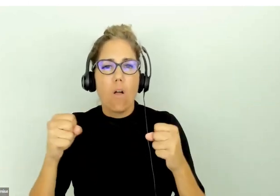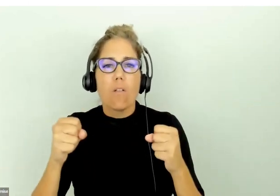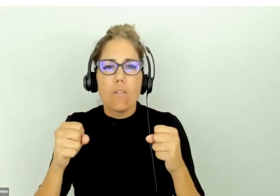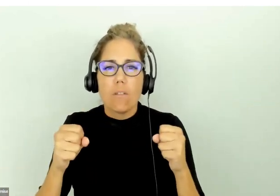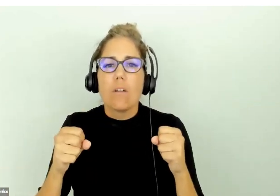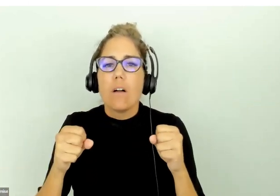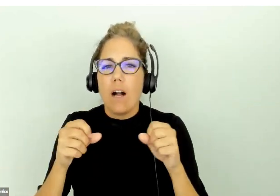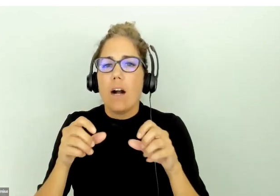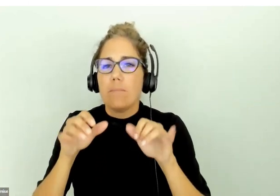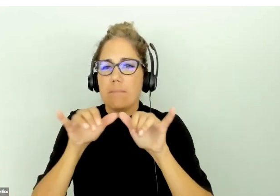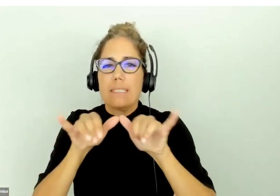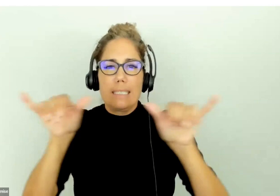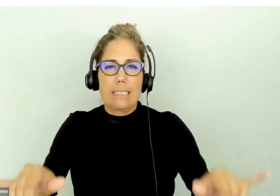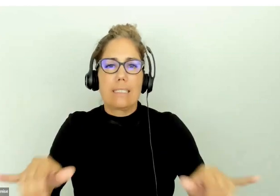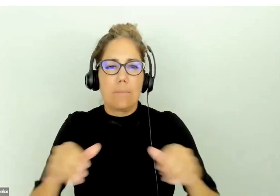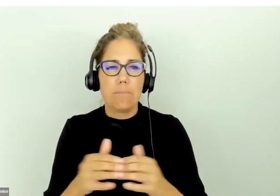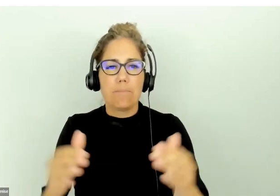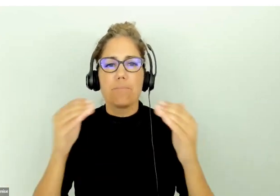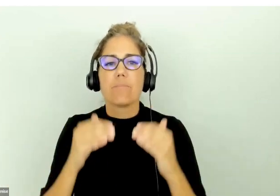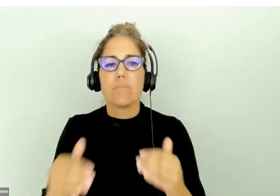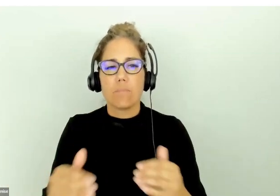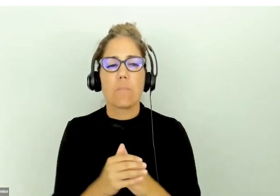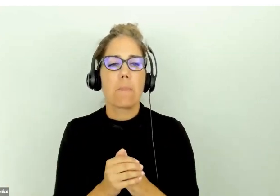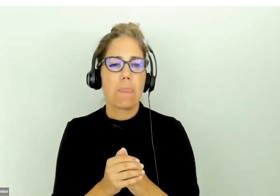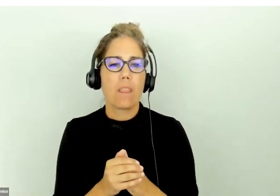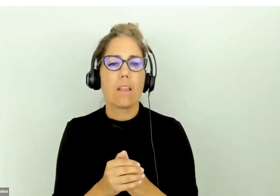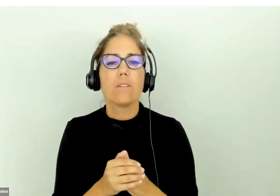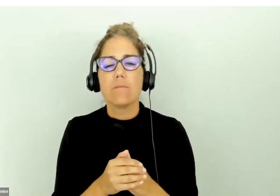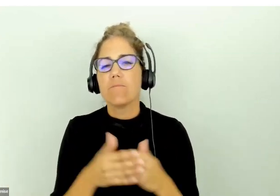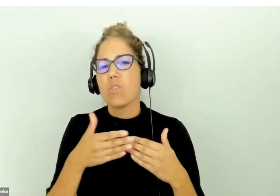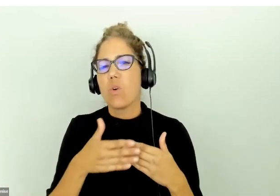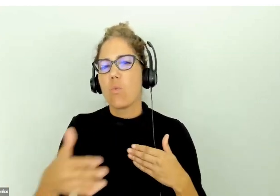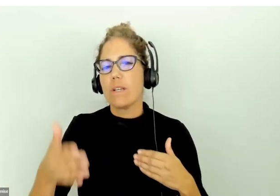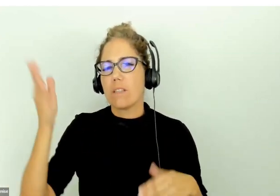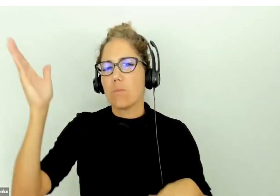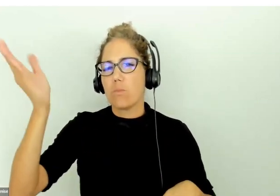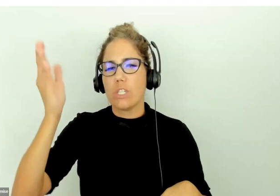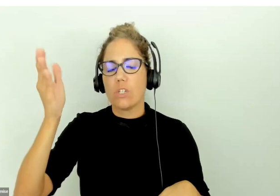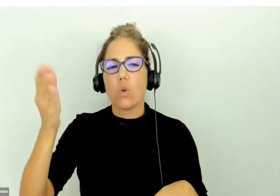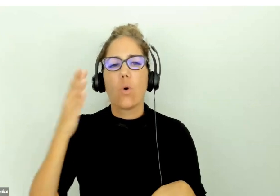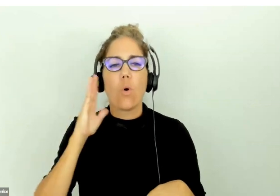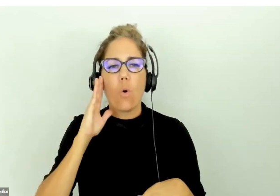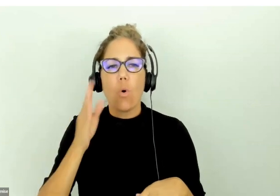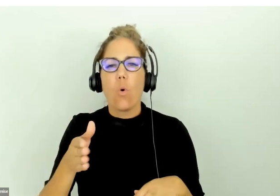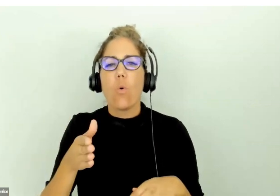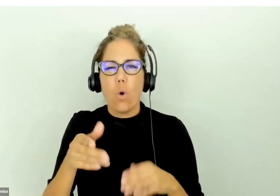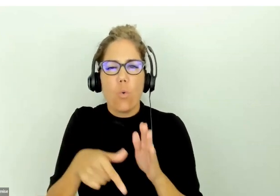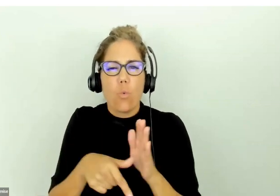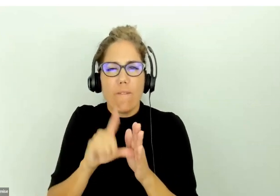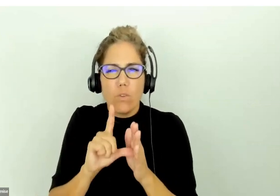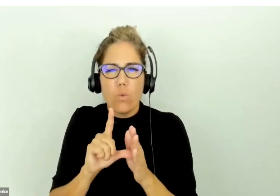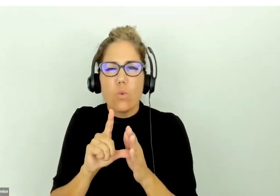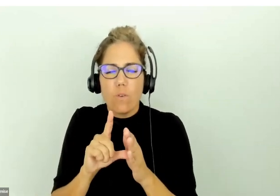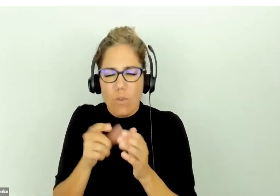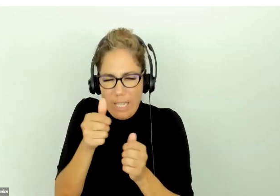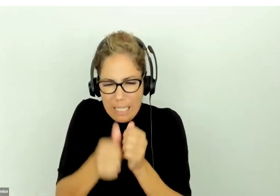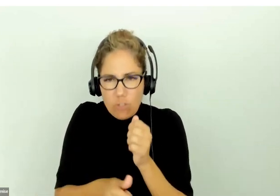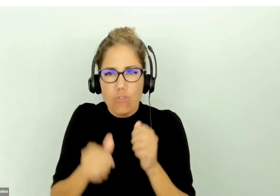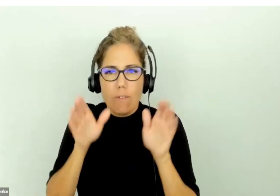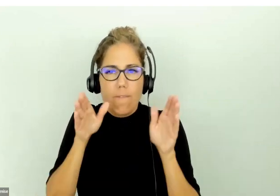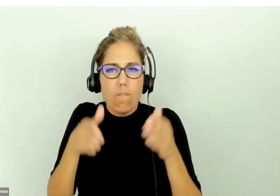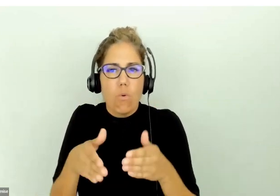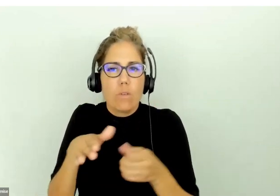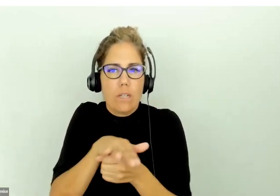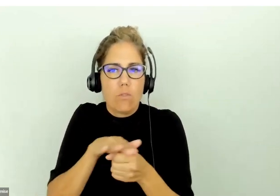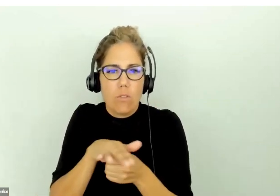So for the rest of the presentation of the domains, we're going to go over each of the focus areas, and then for each focus